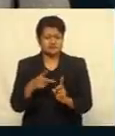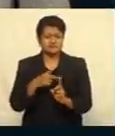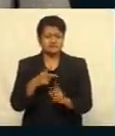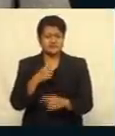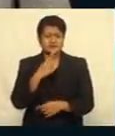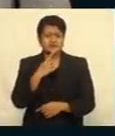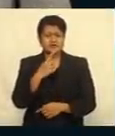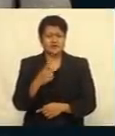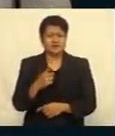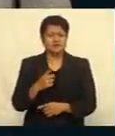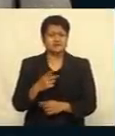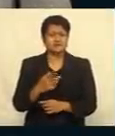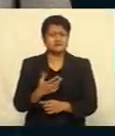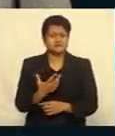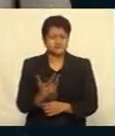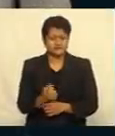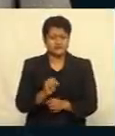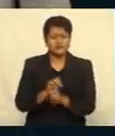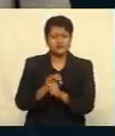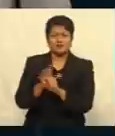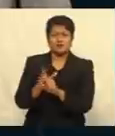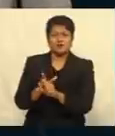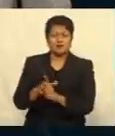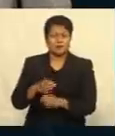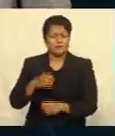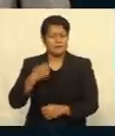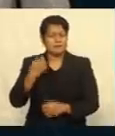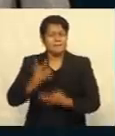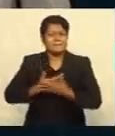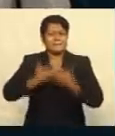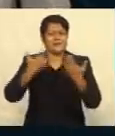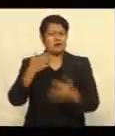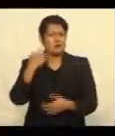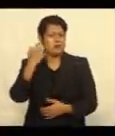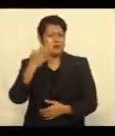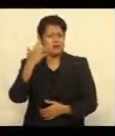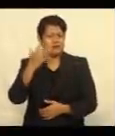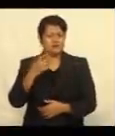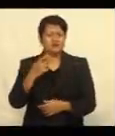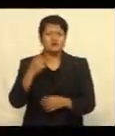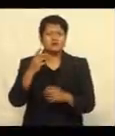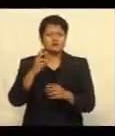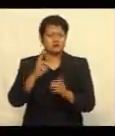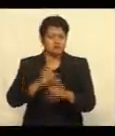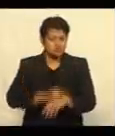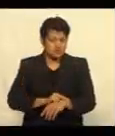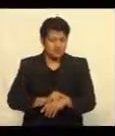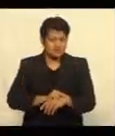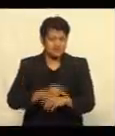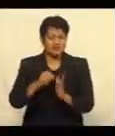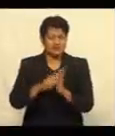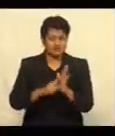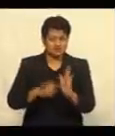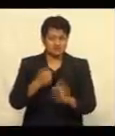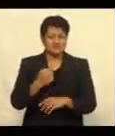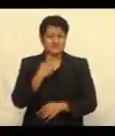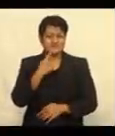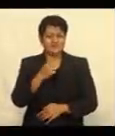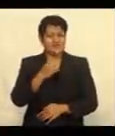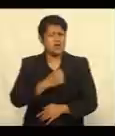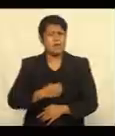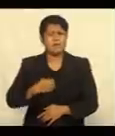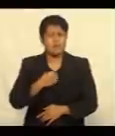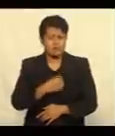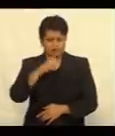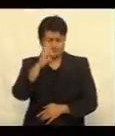to COVID-19 seems to be a big concern for the ministry. Edwin, Dr. James Fong, the Permanent Secretary, was quite emotional today about